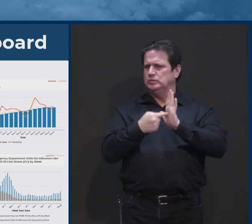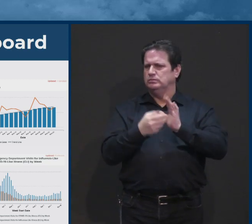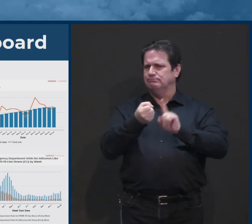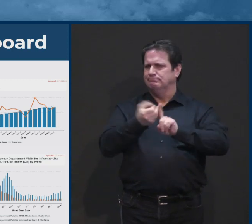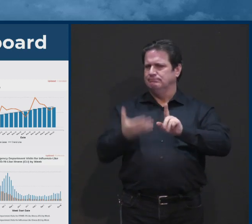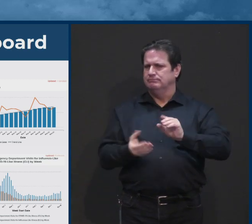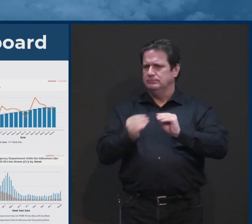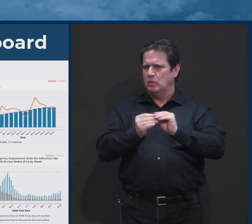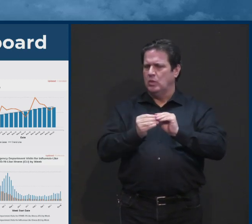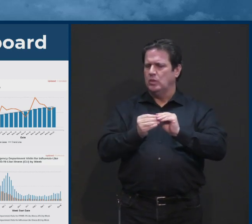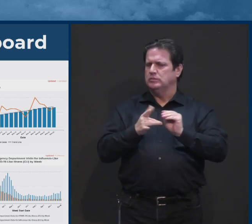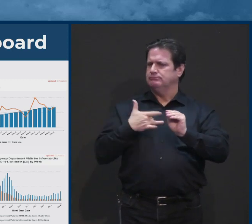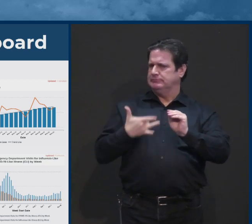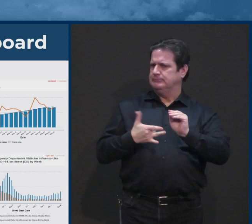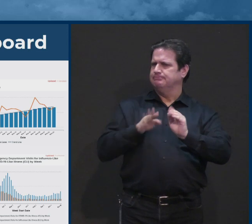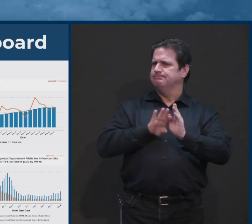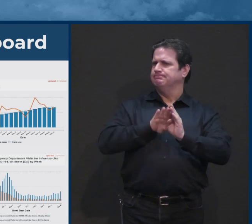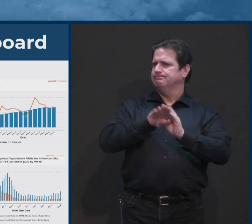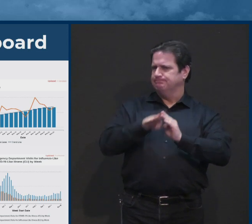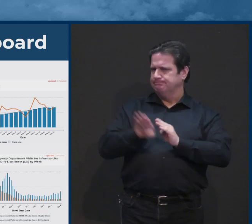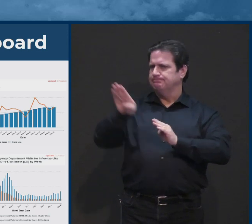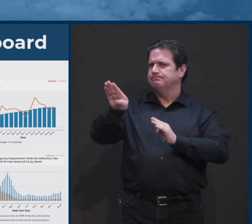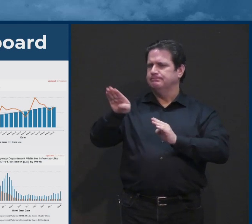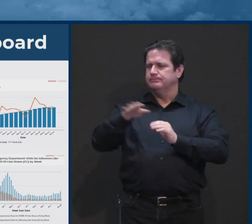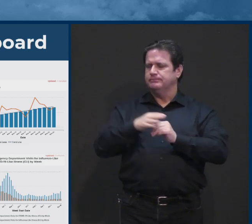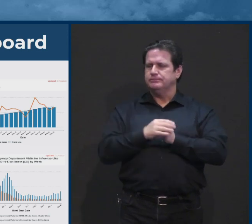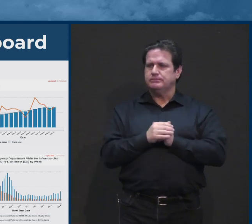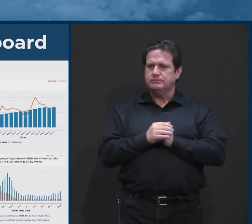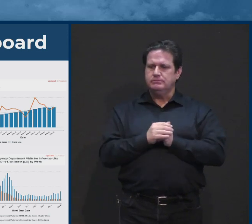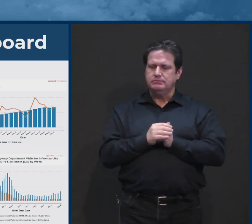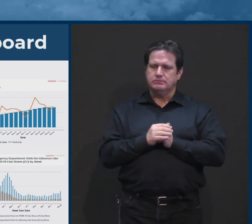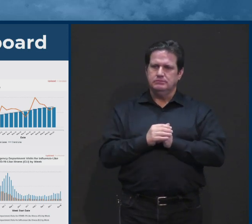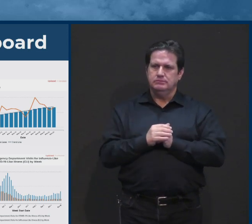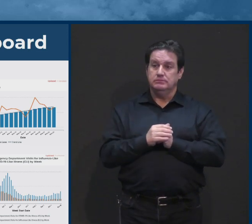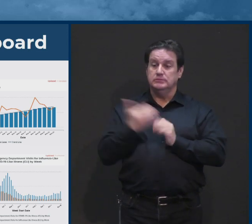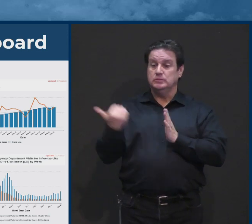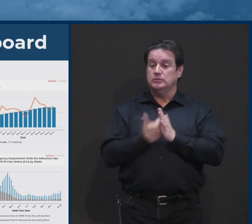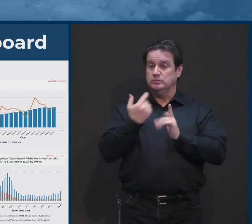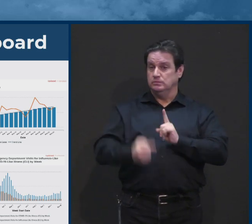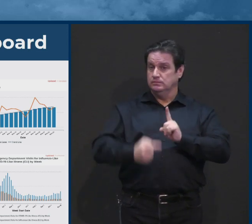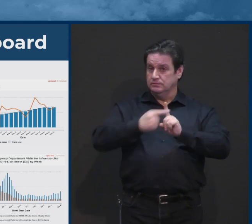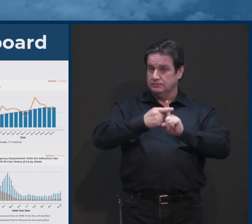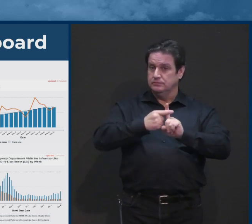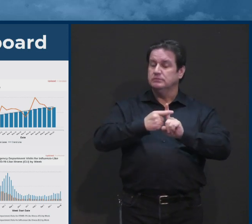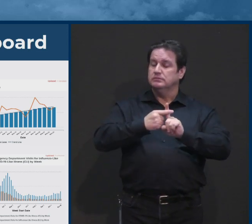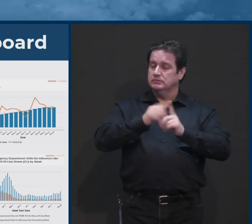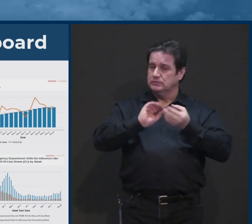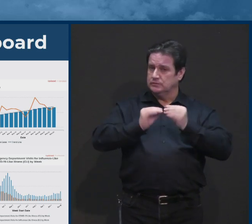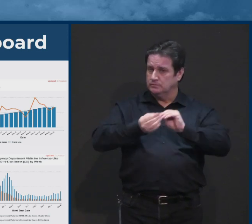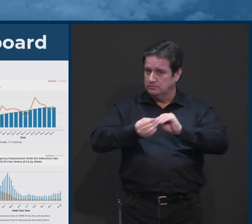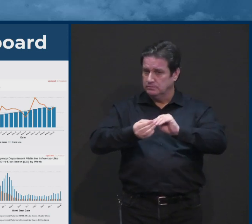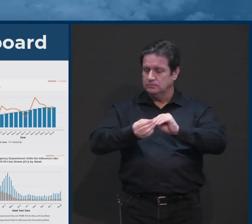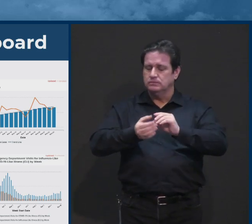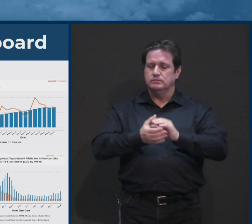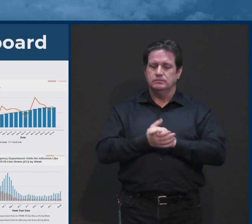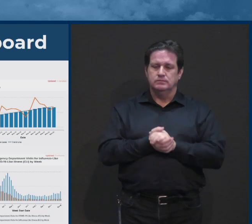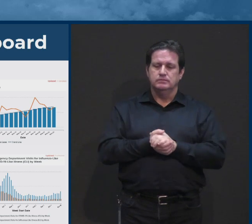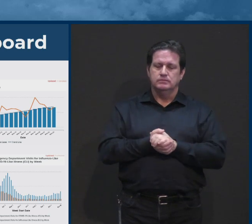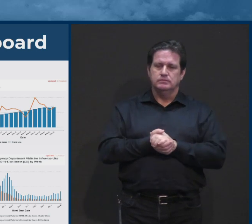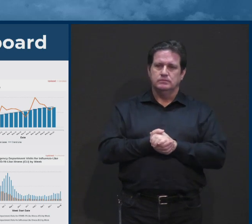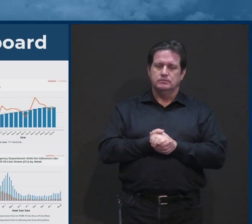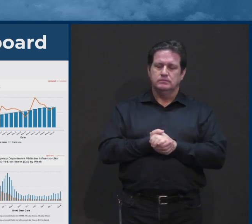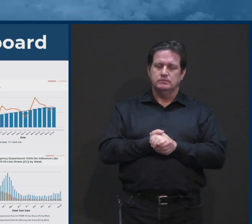a trend as the new hospitalizations occur that way. New positive cases